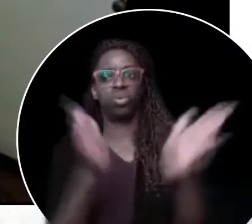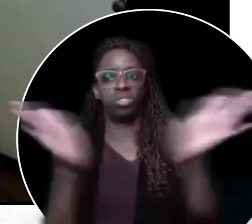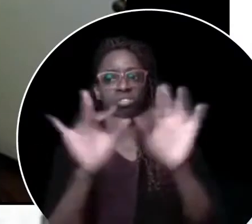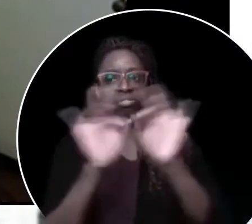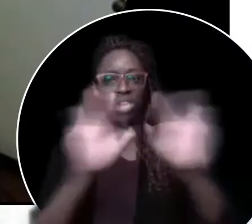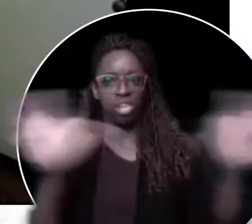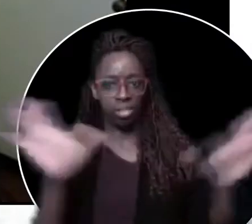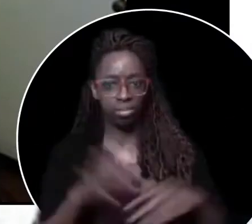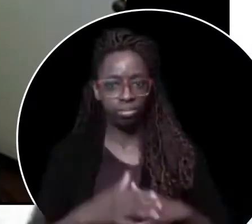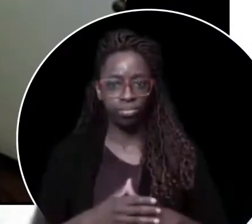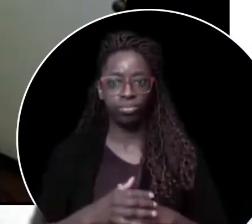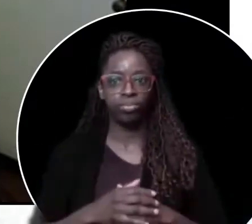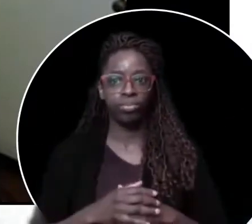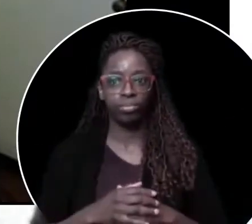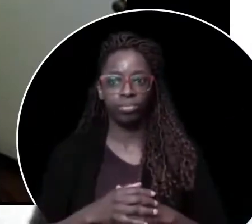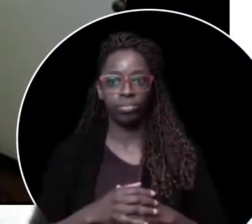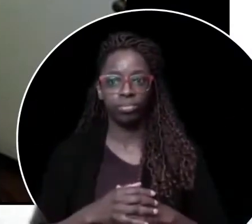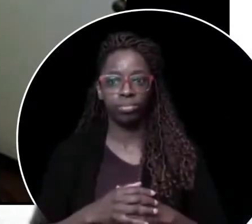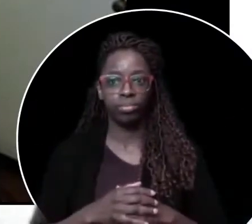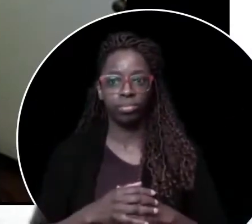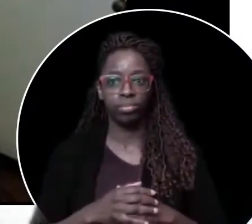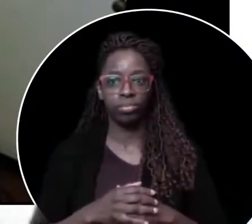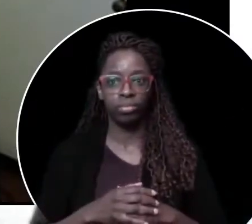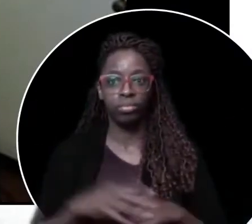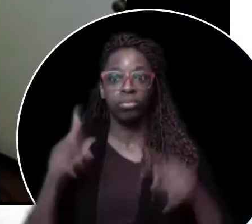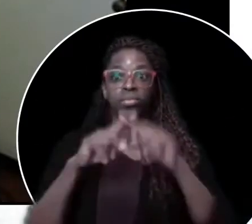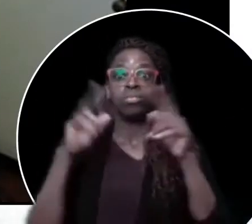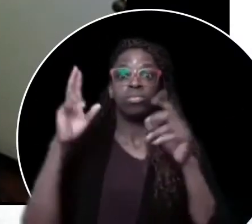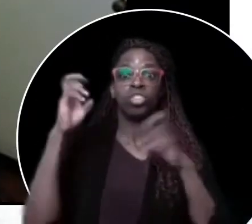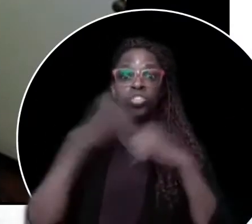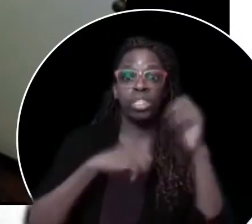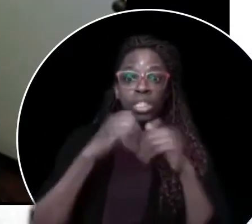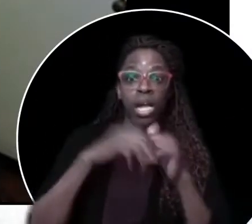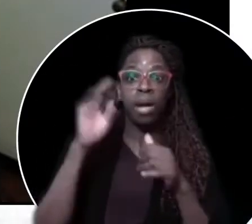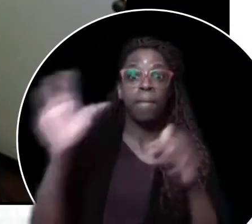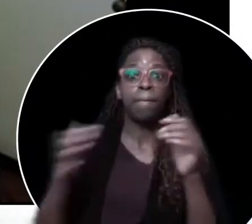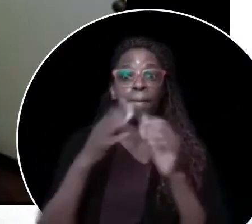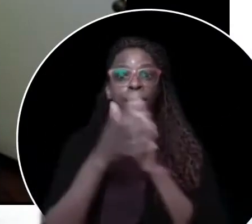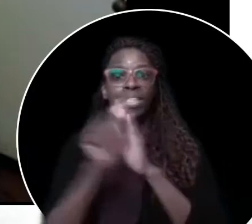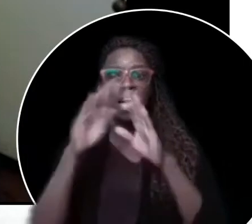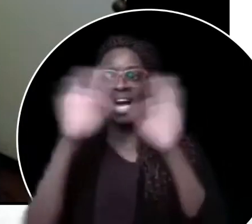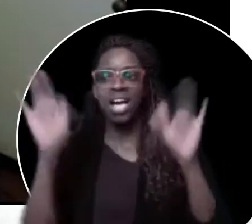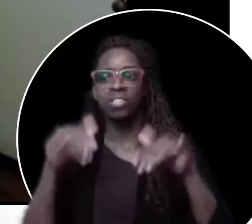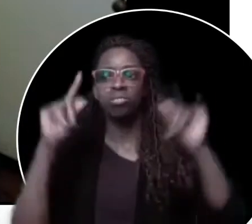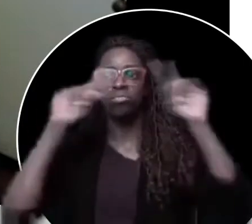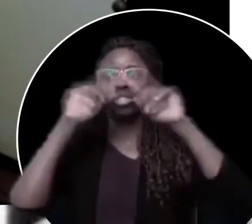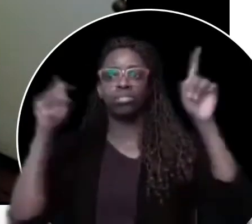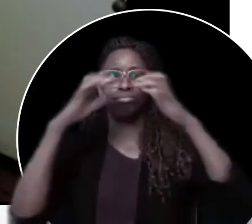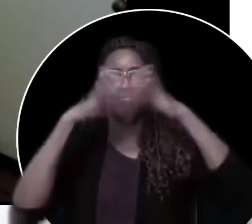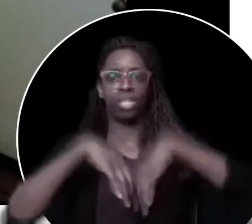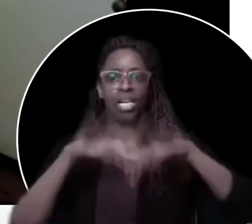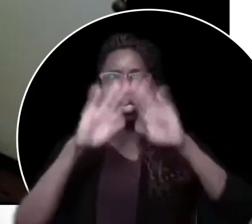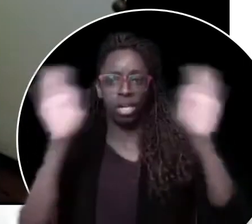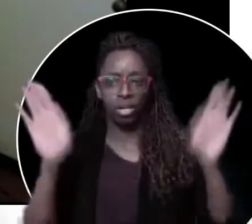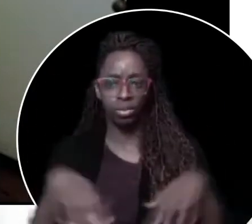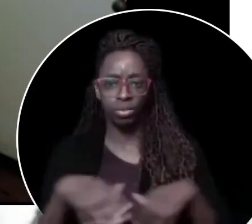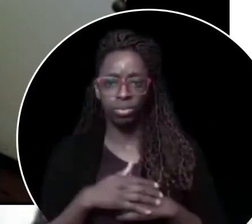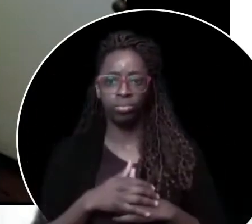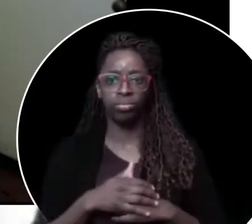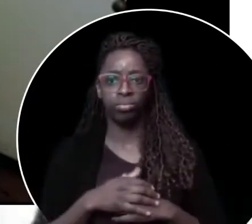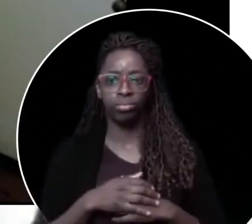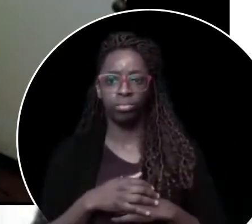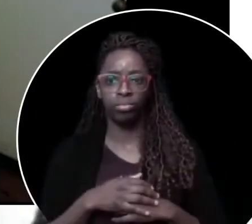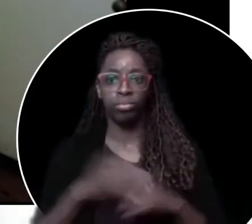question. So many people go to law school because they're really interested in trying to change society.